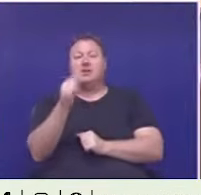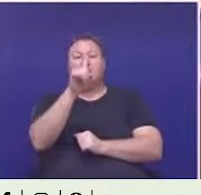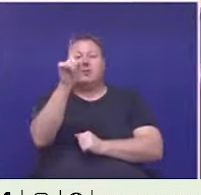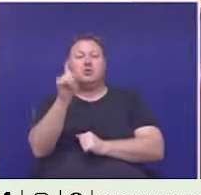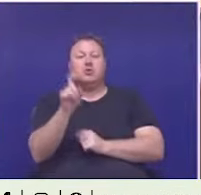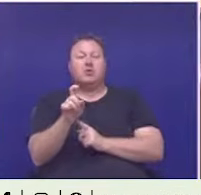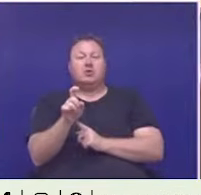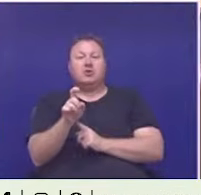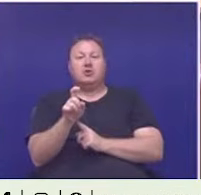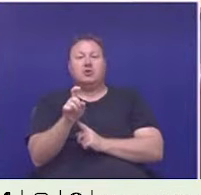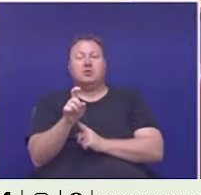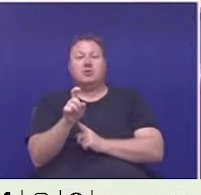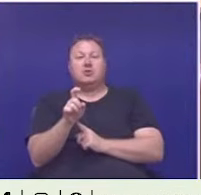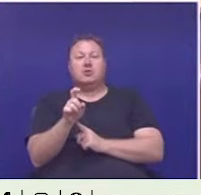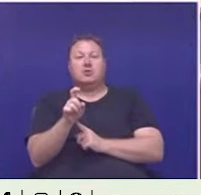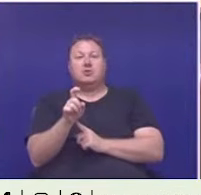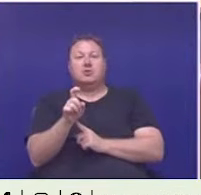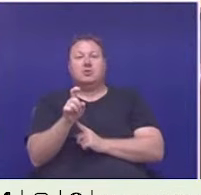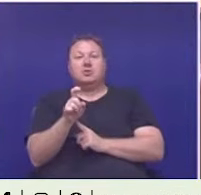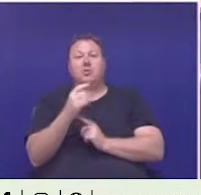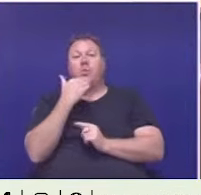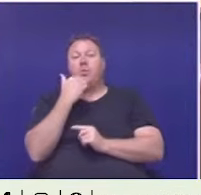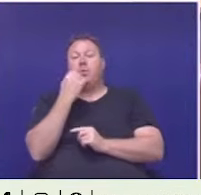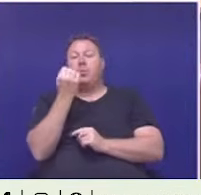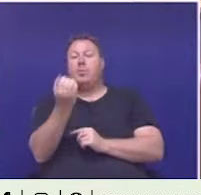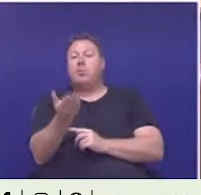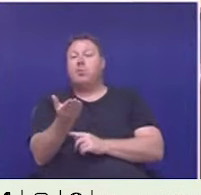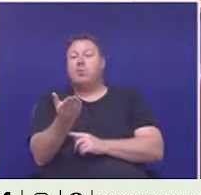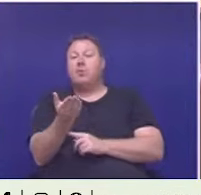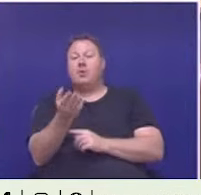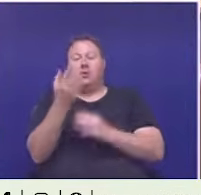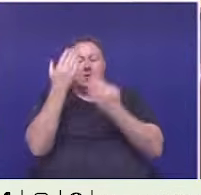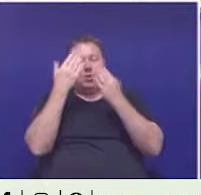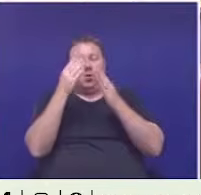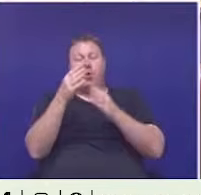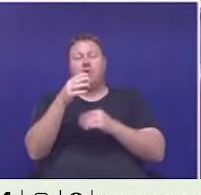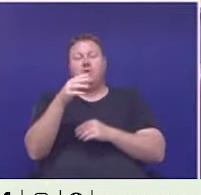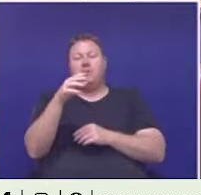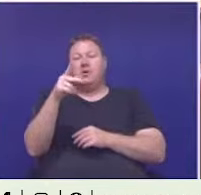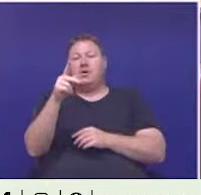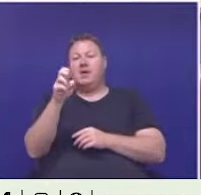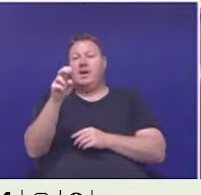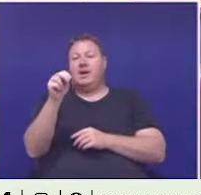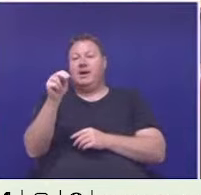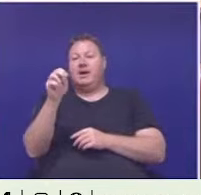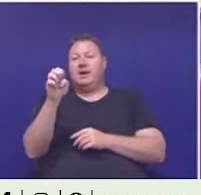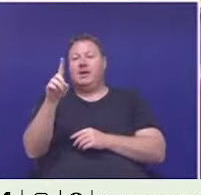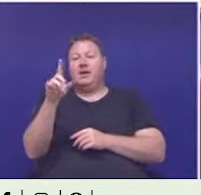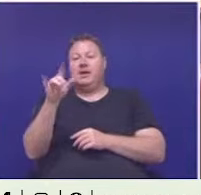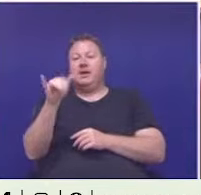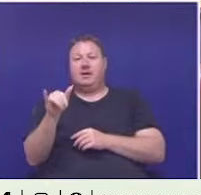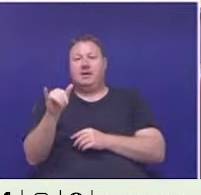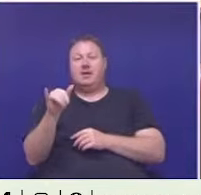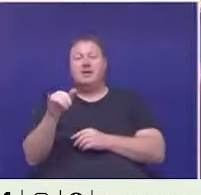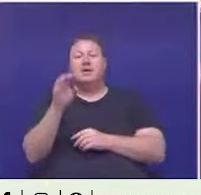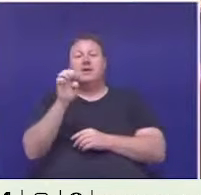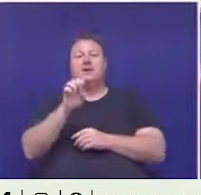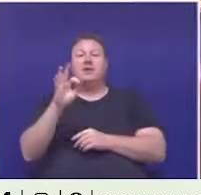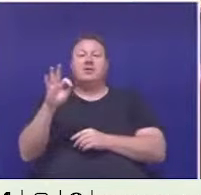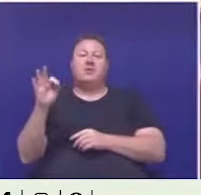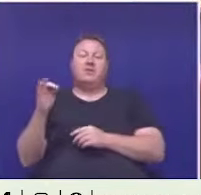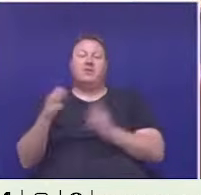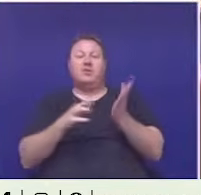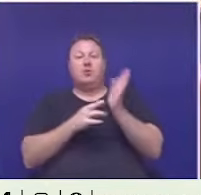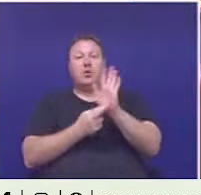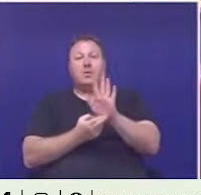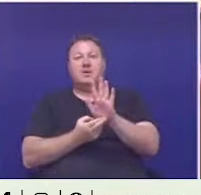question. The question was posed originally by the Honourable Kennedy, the Economic Freedom Fighters representative